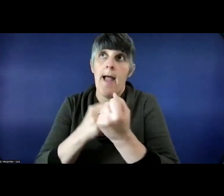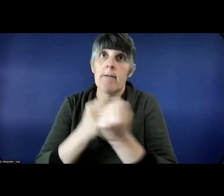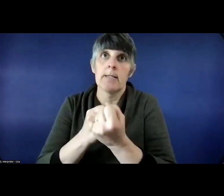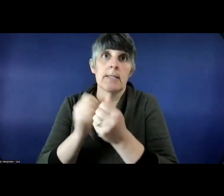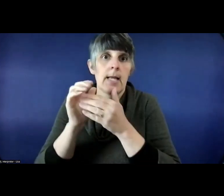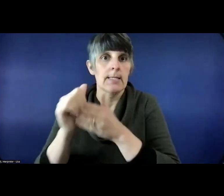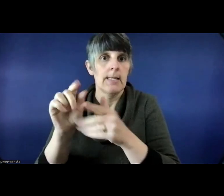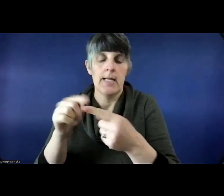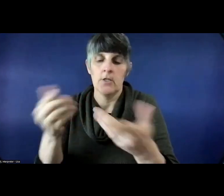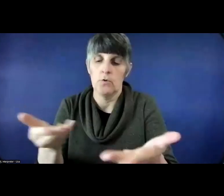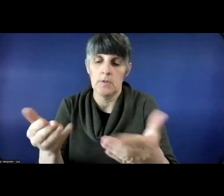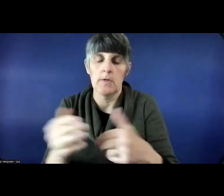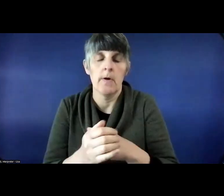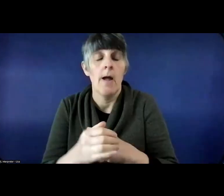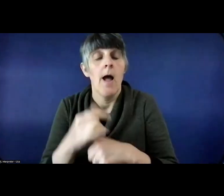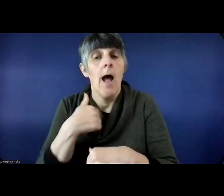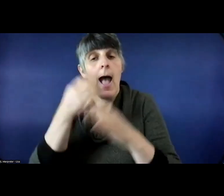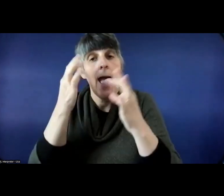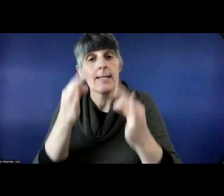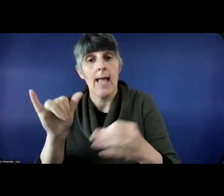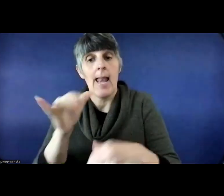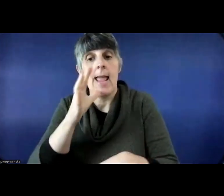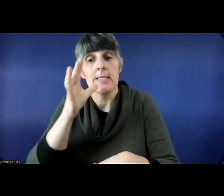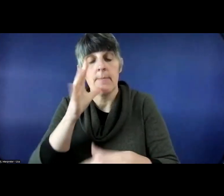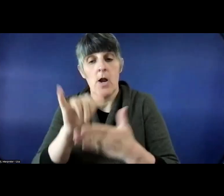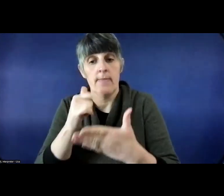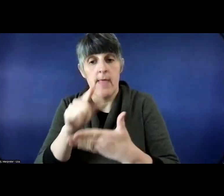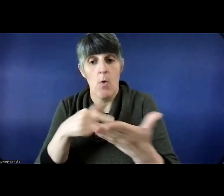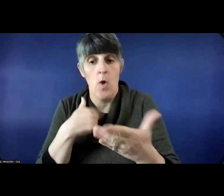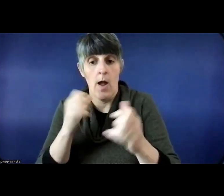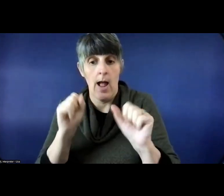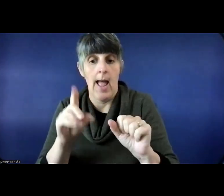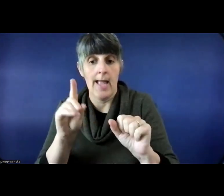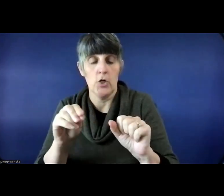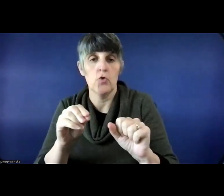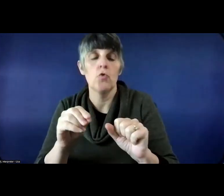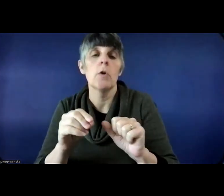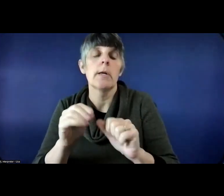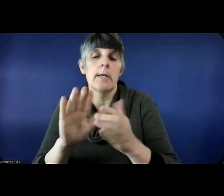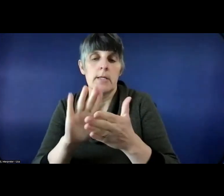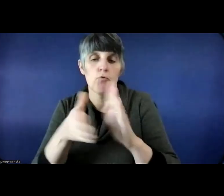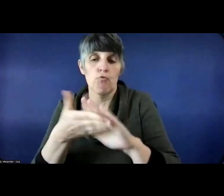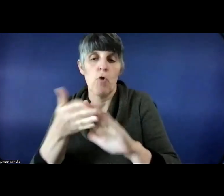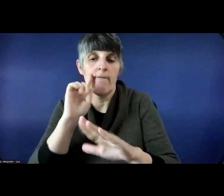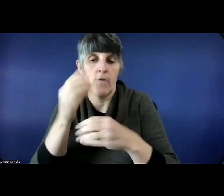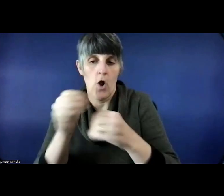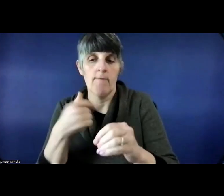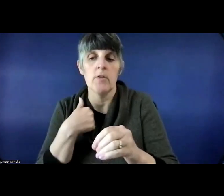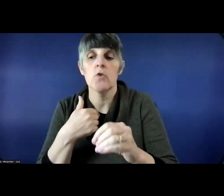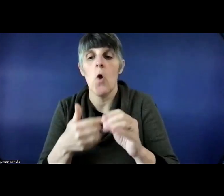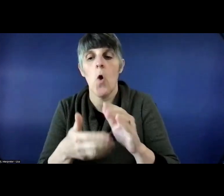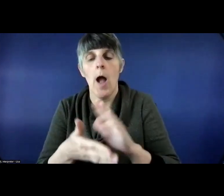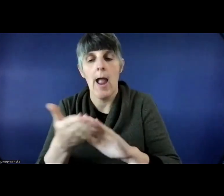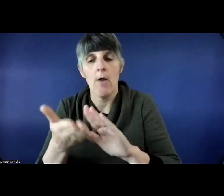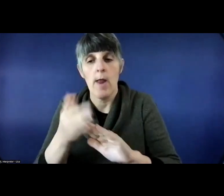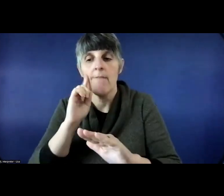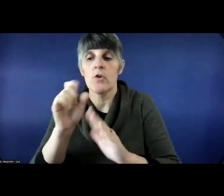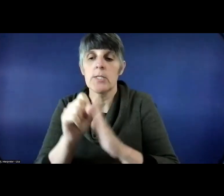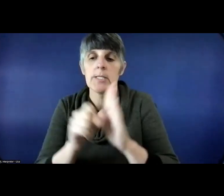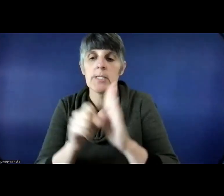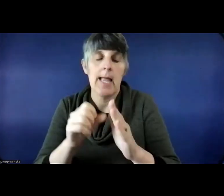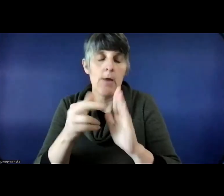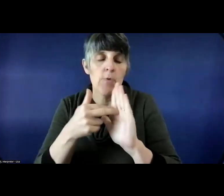this point, I decided as a parent that what I could do was run for office. So I ran for state